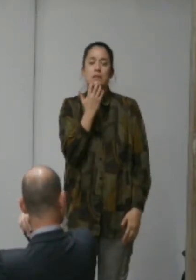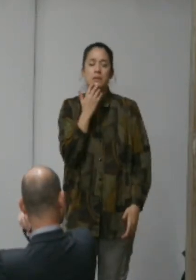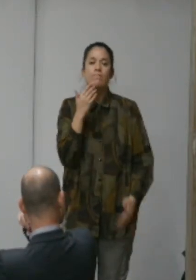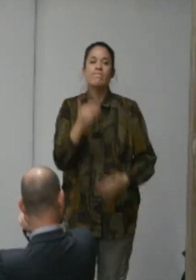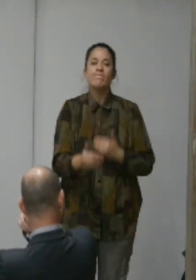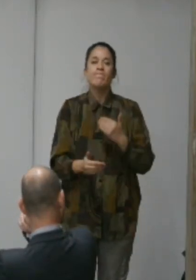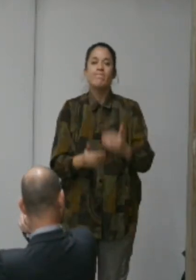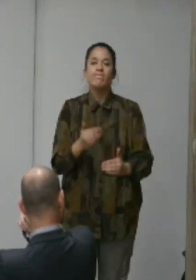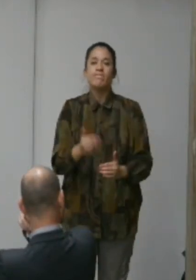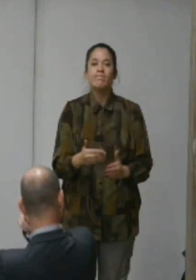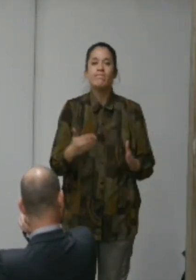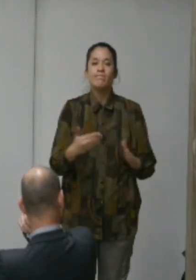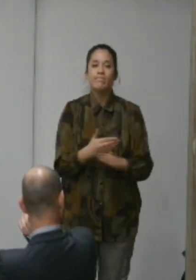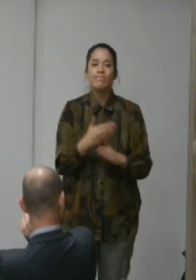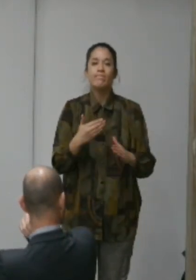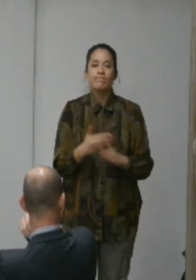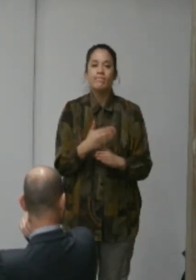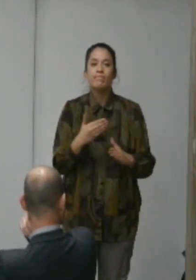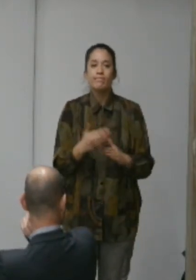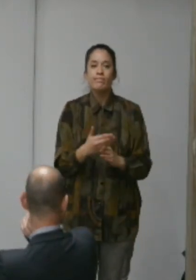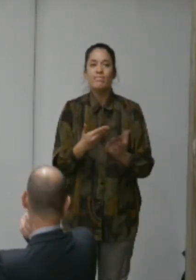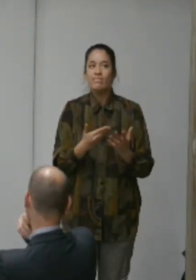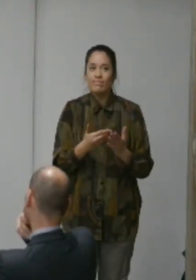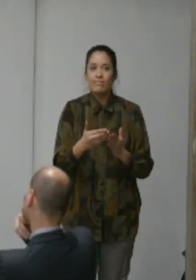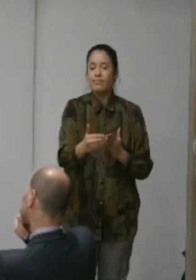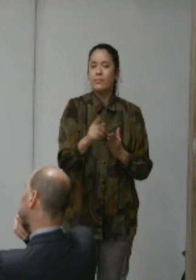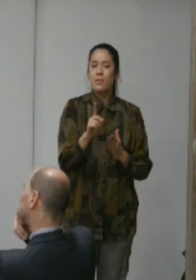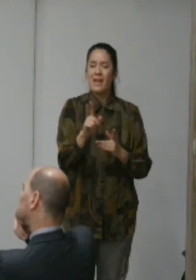collectivising that, and I think that's kind of what...